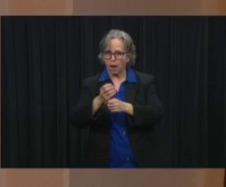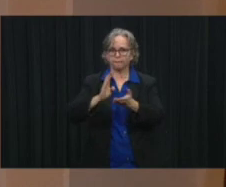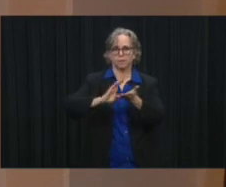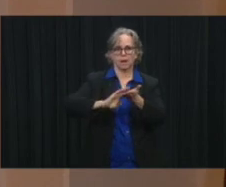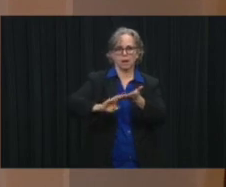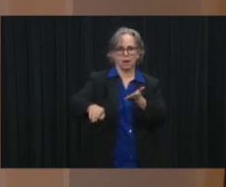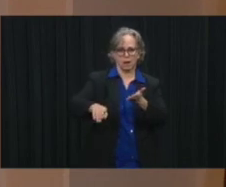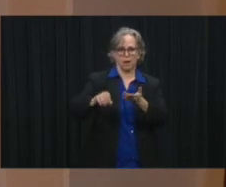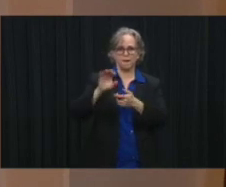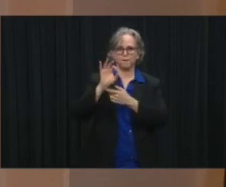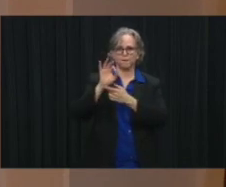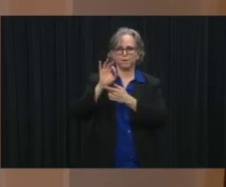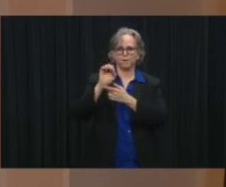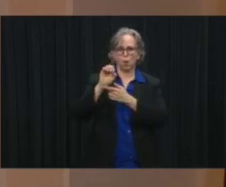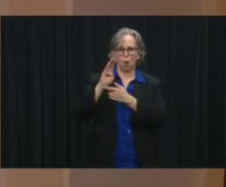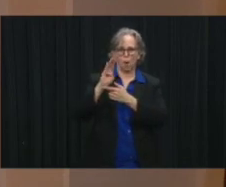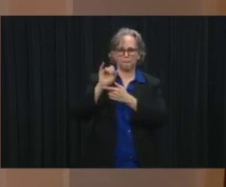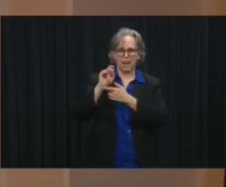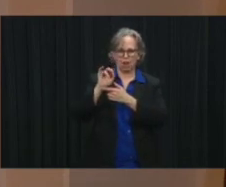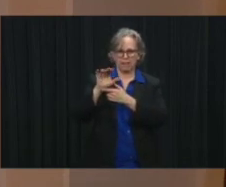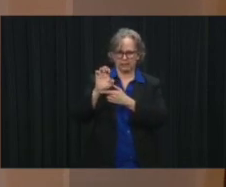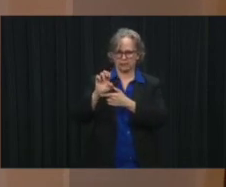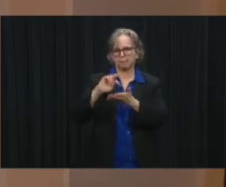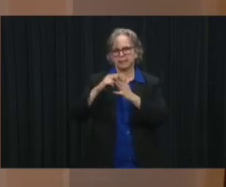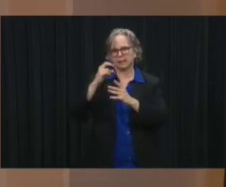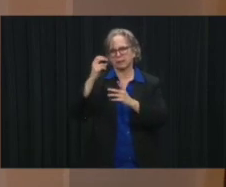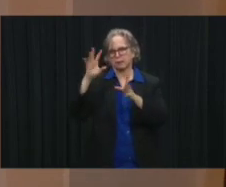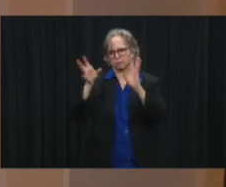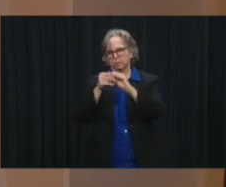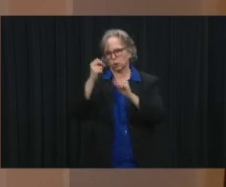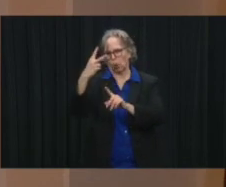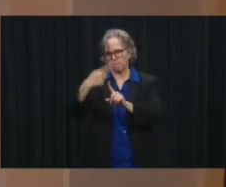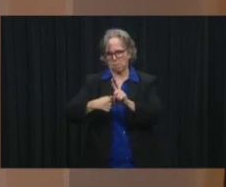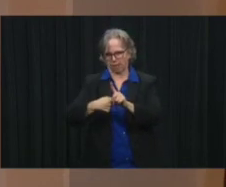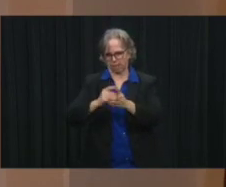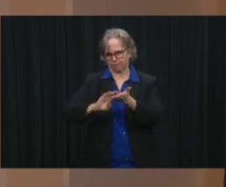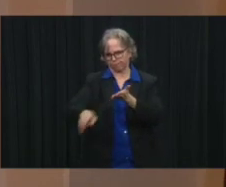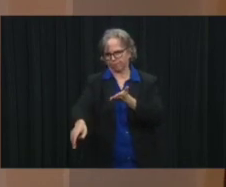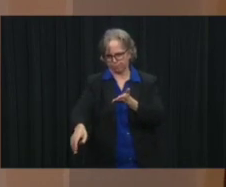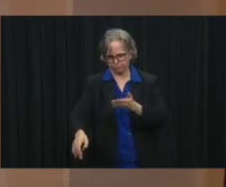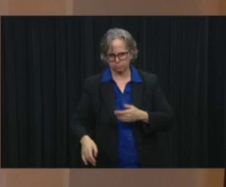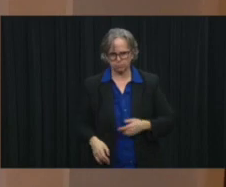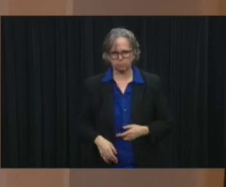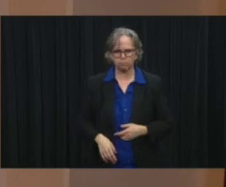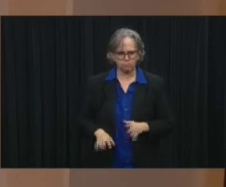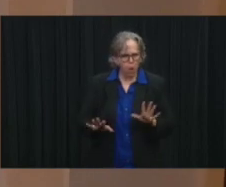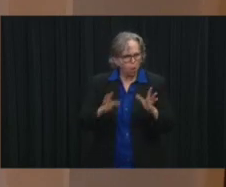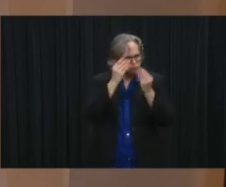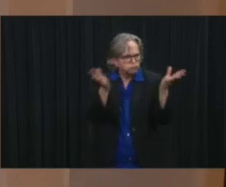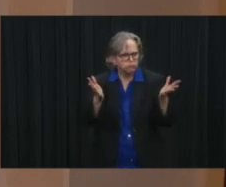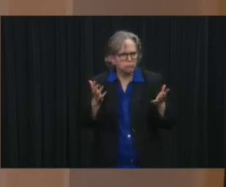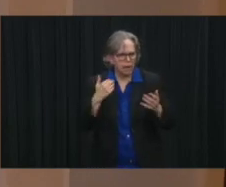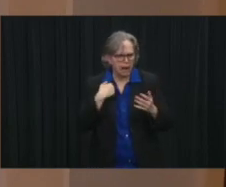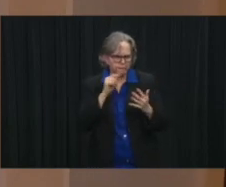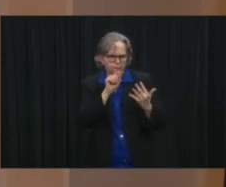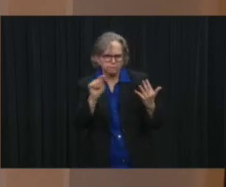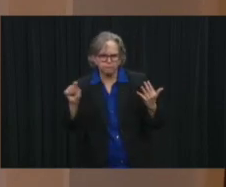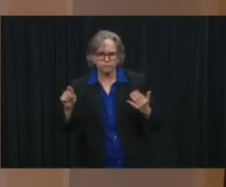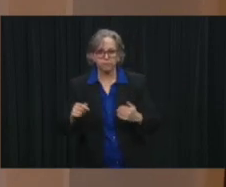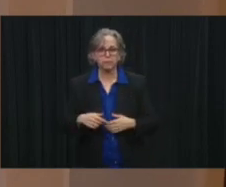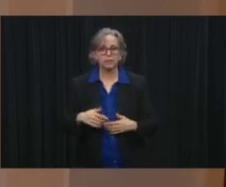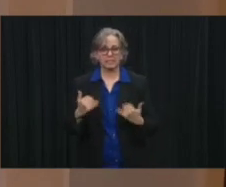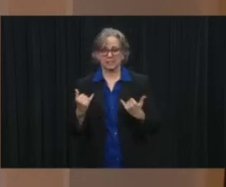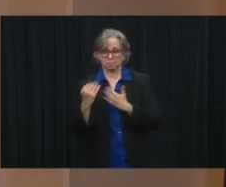morning with a bank CEO. Many of the banks in the state have already taken these steps to